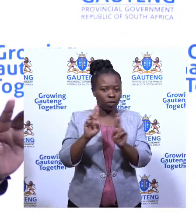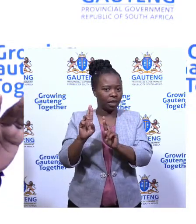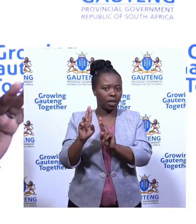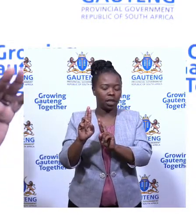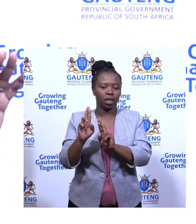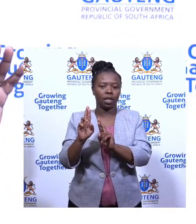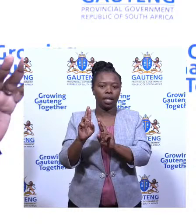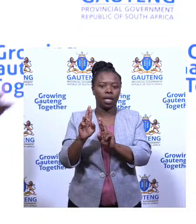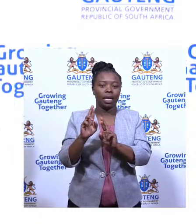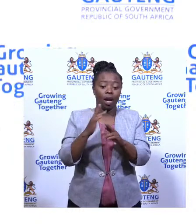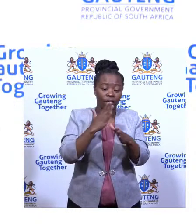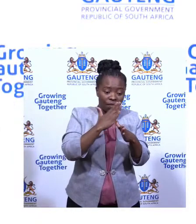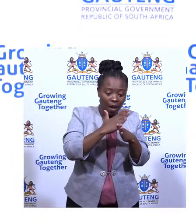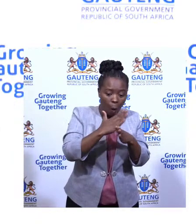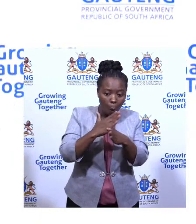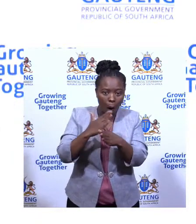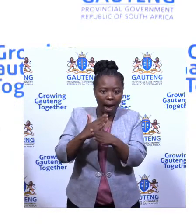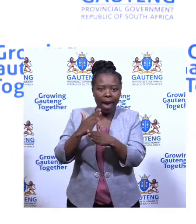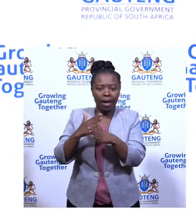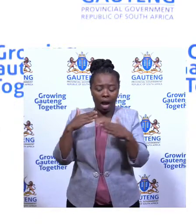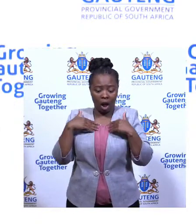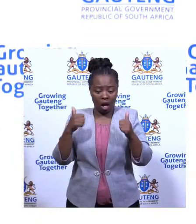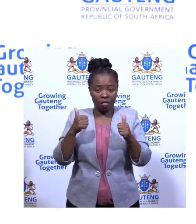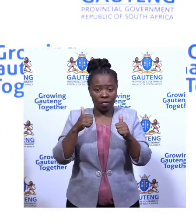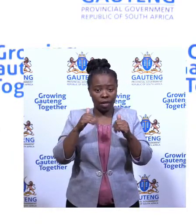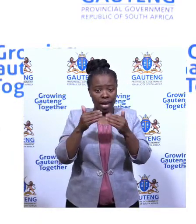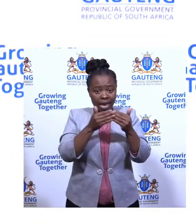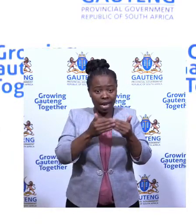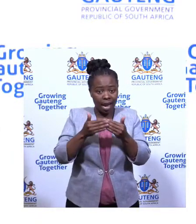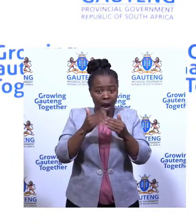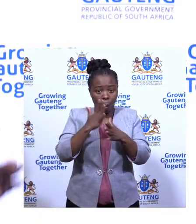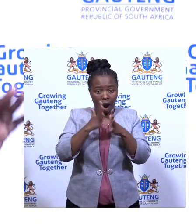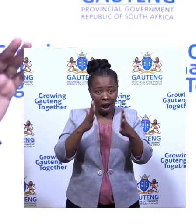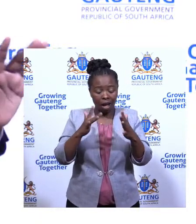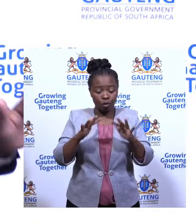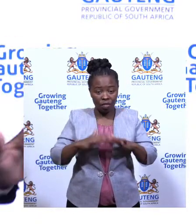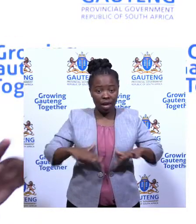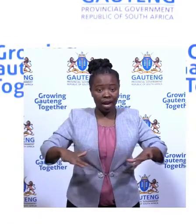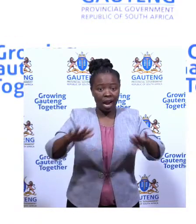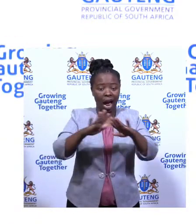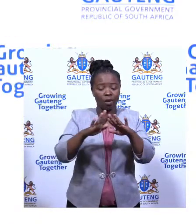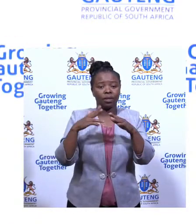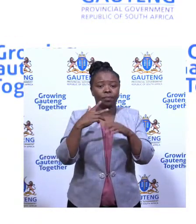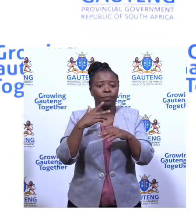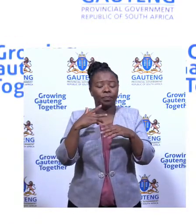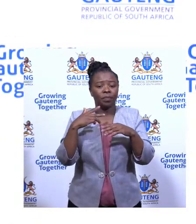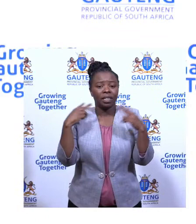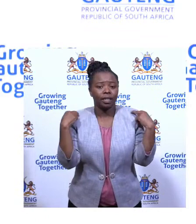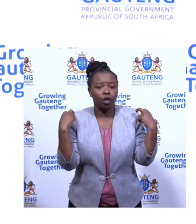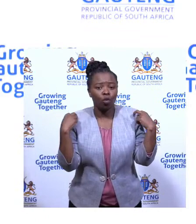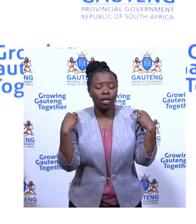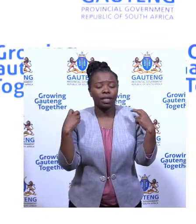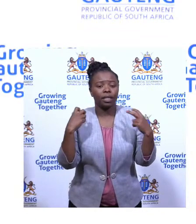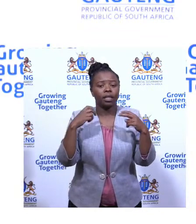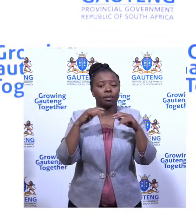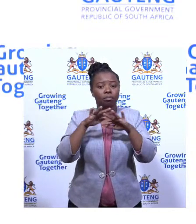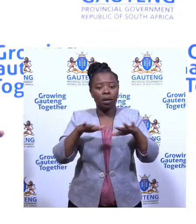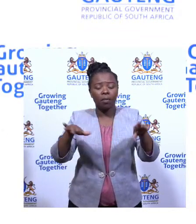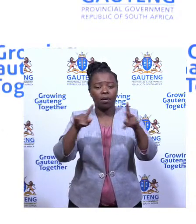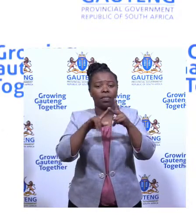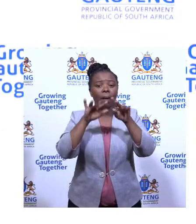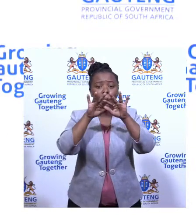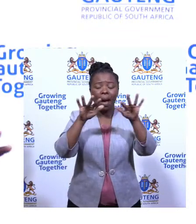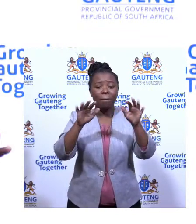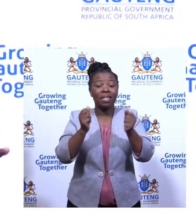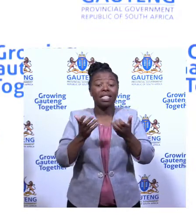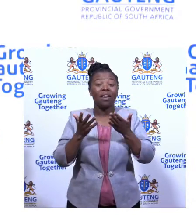work of our healthcare workers on the ground, our security services on the ground, our public